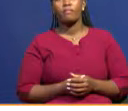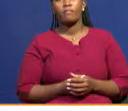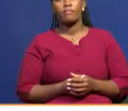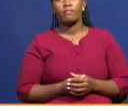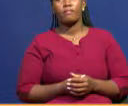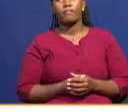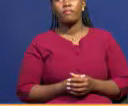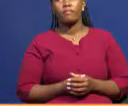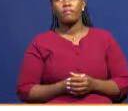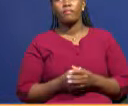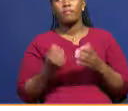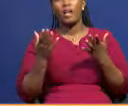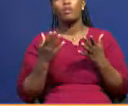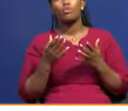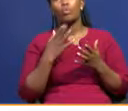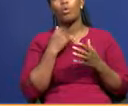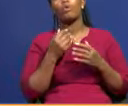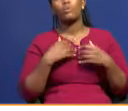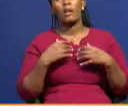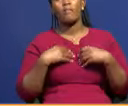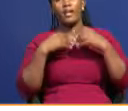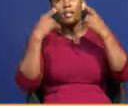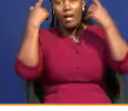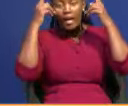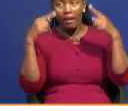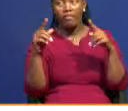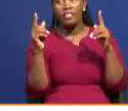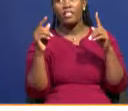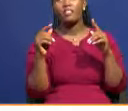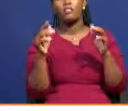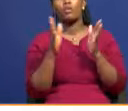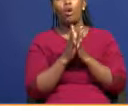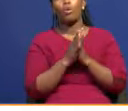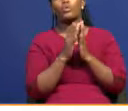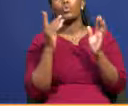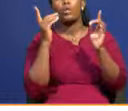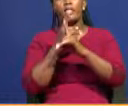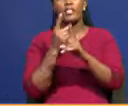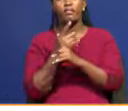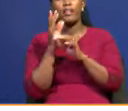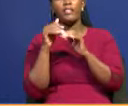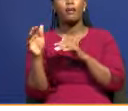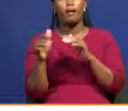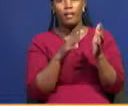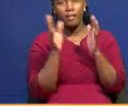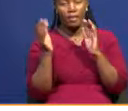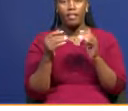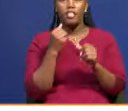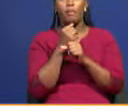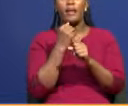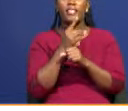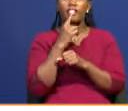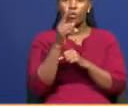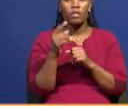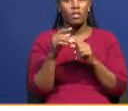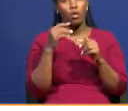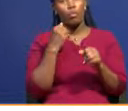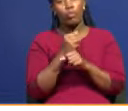left efficiency in collection and austerity measures in executing our